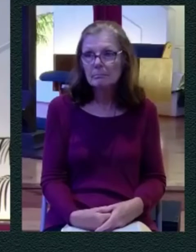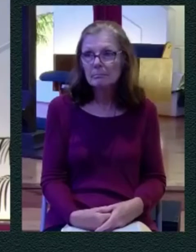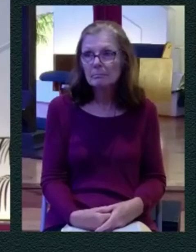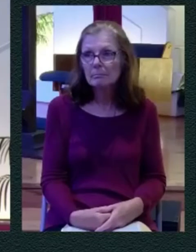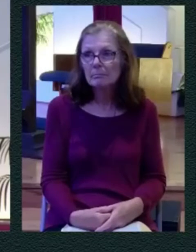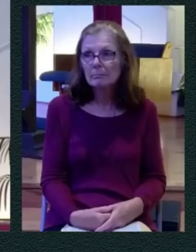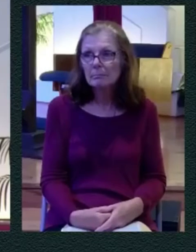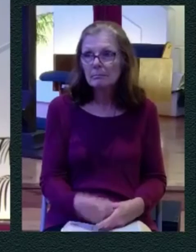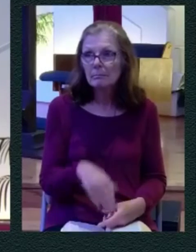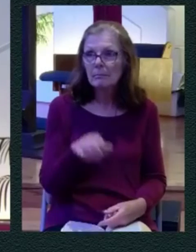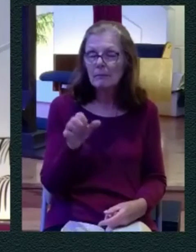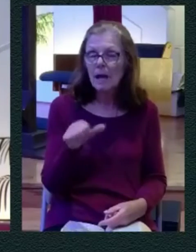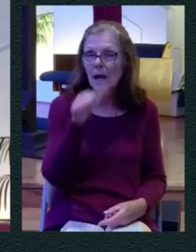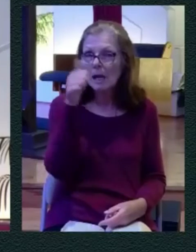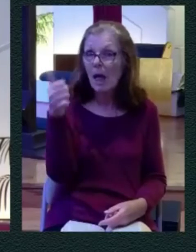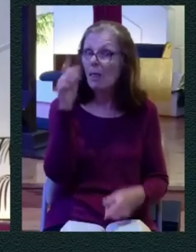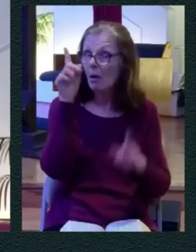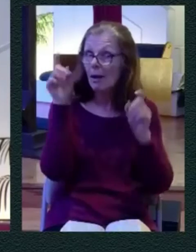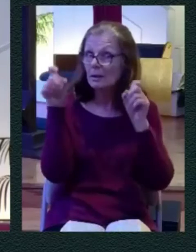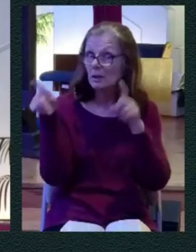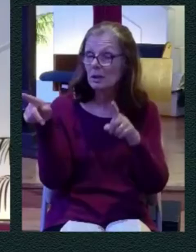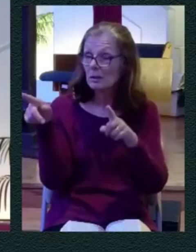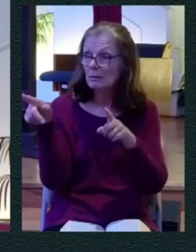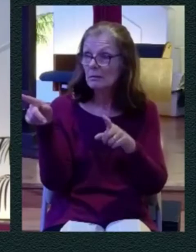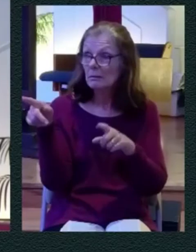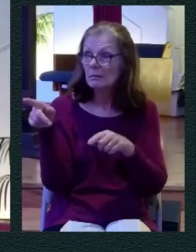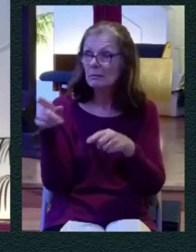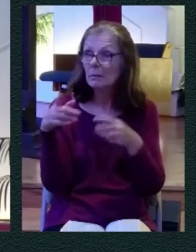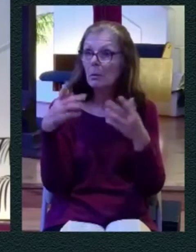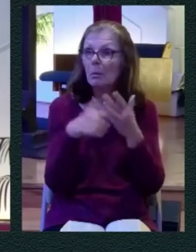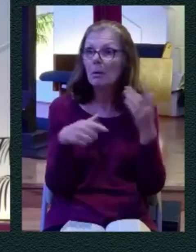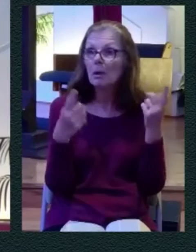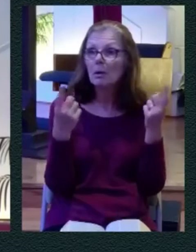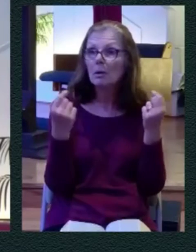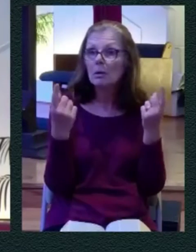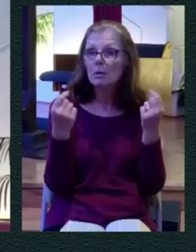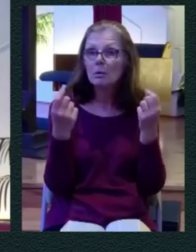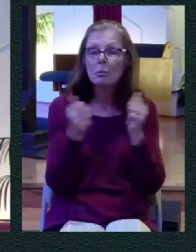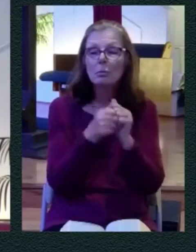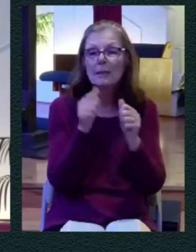Another related question. What do we do with suffering?